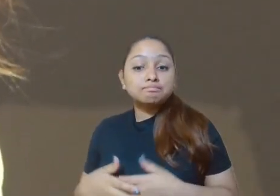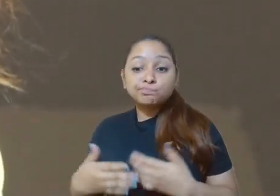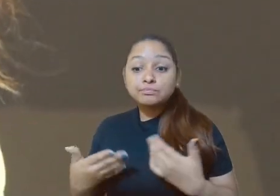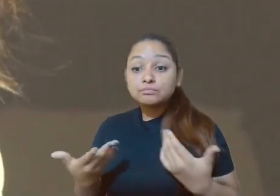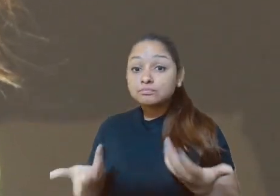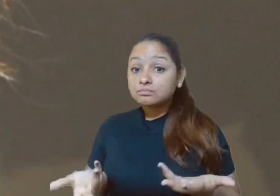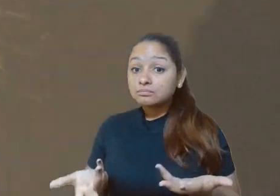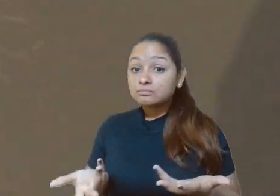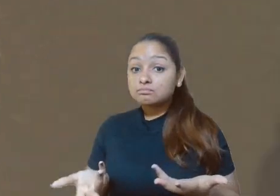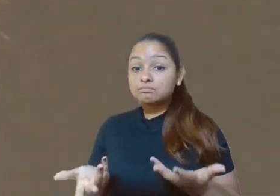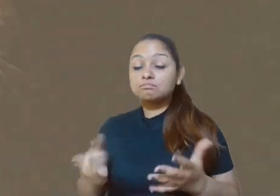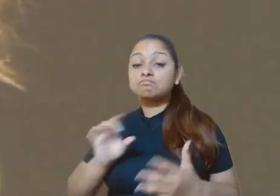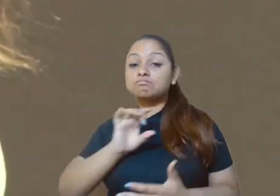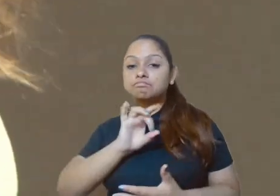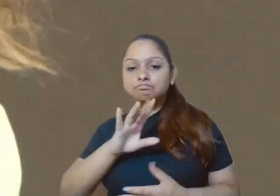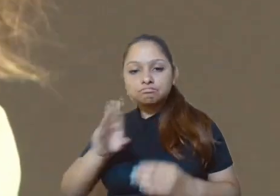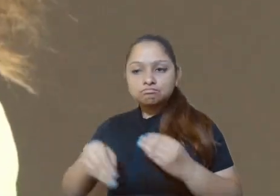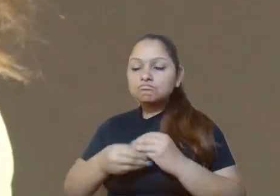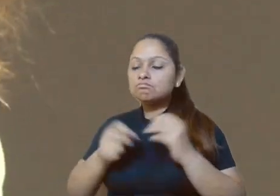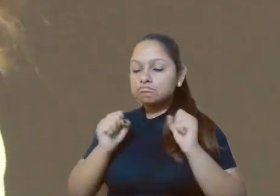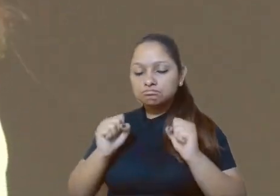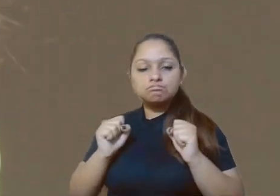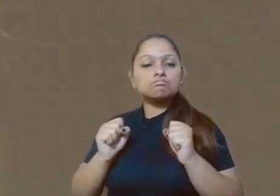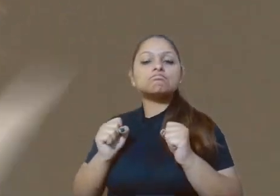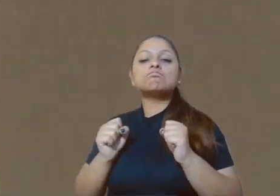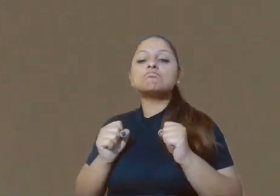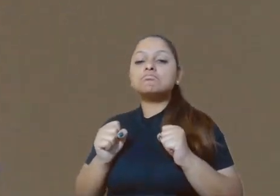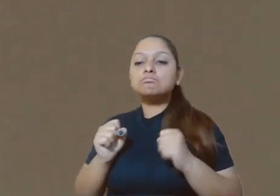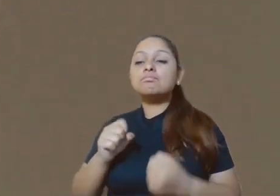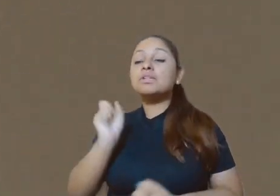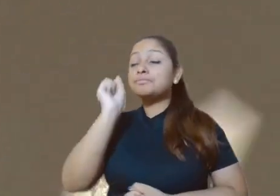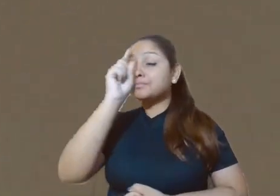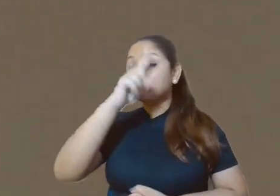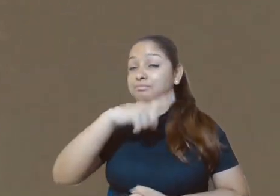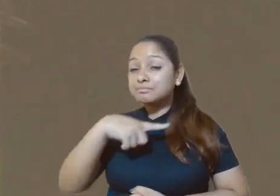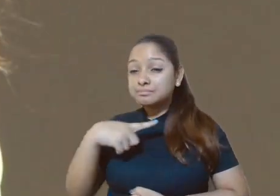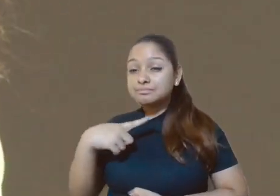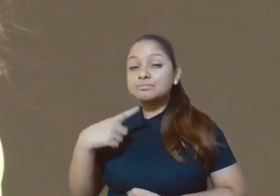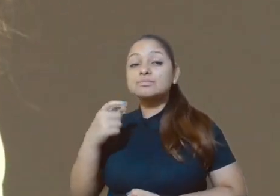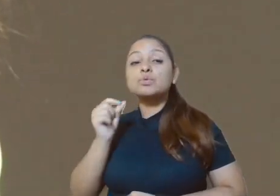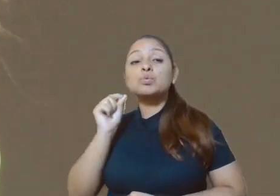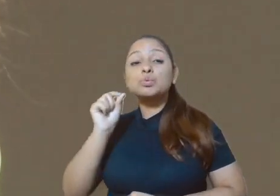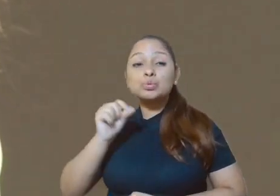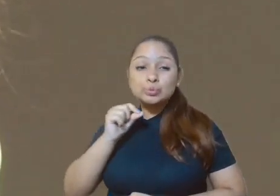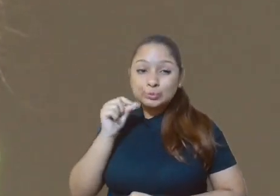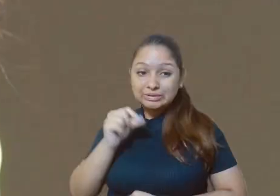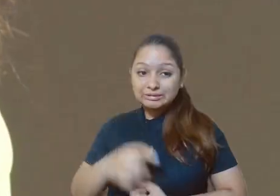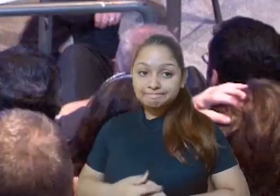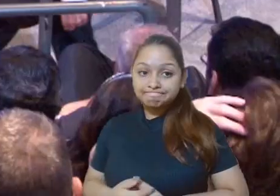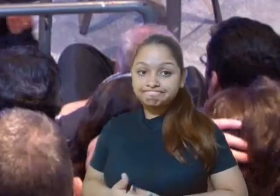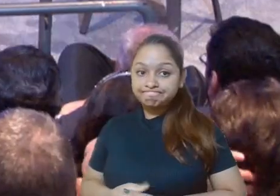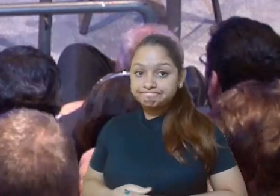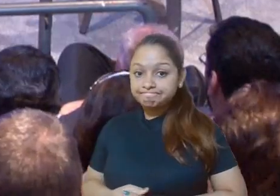and it's open for everyone to complement, what are the main difficulties to connect these dots?